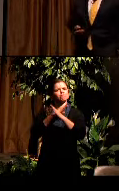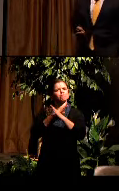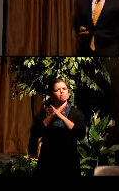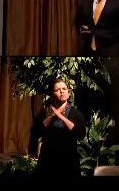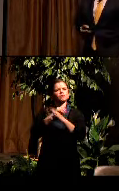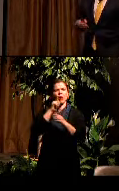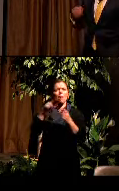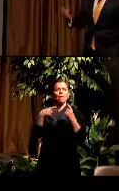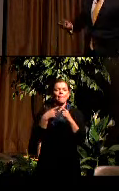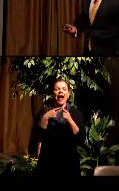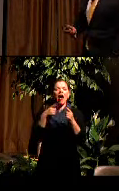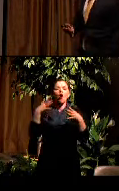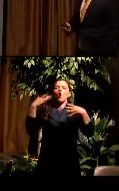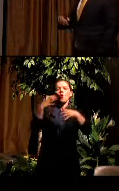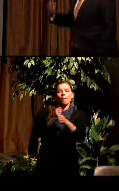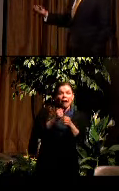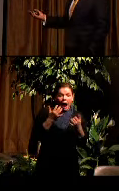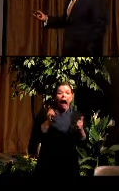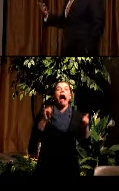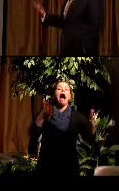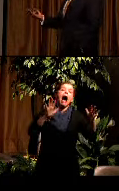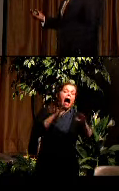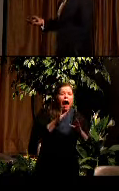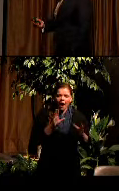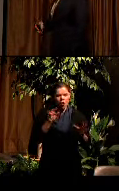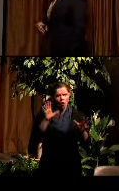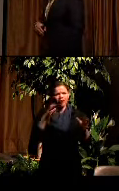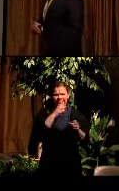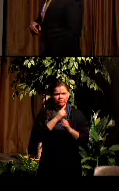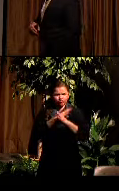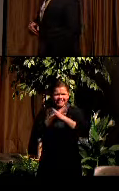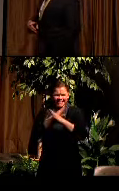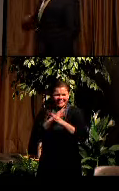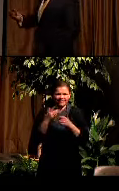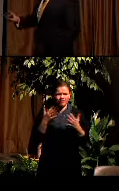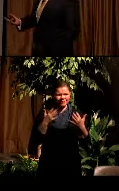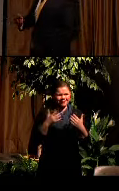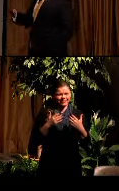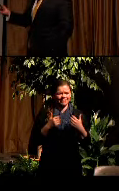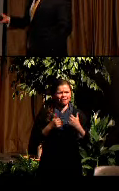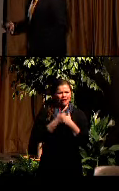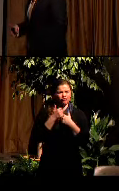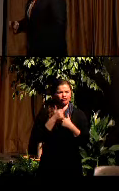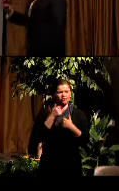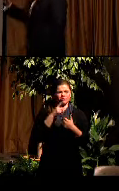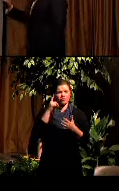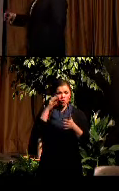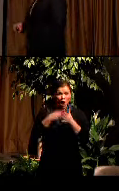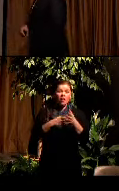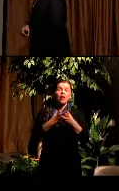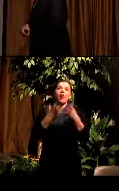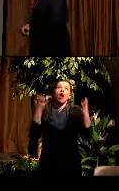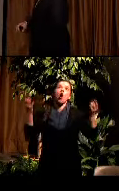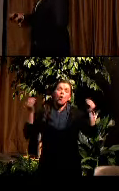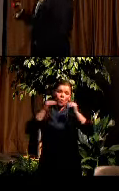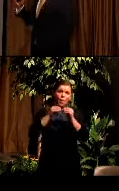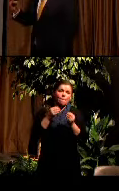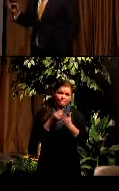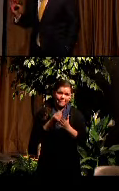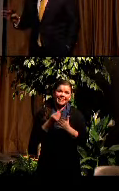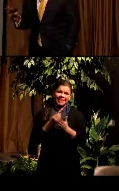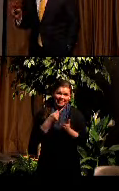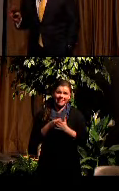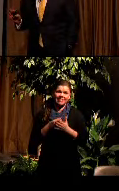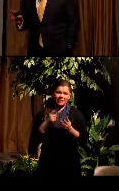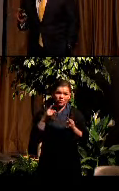it's an endangered species, not when it's threatened, because then it costs millions and millions of dollars, billions of dollars, trillions of dollars, maybe not that much. But it's still a